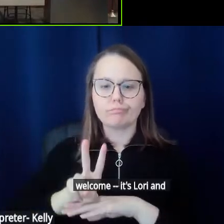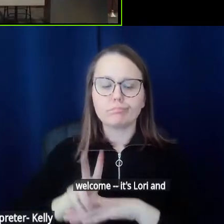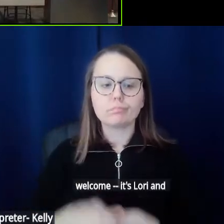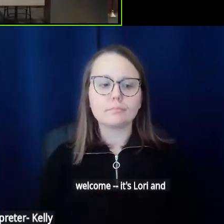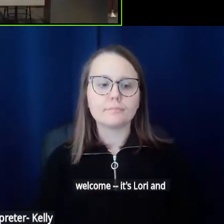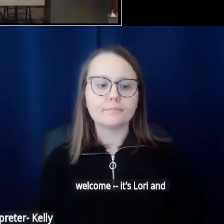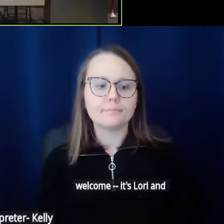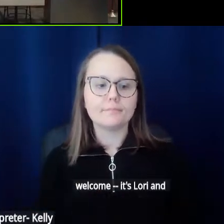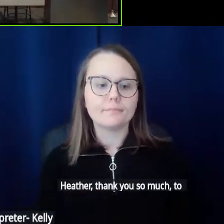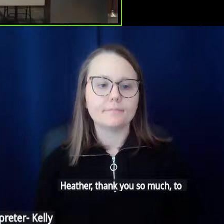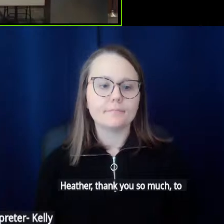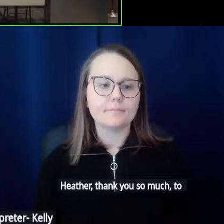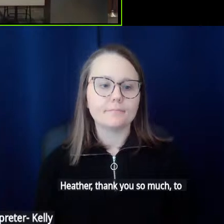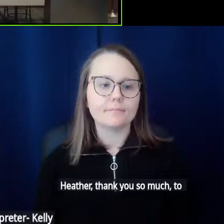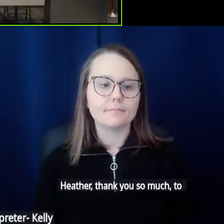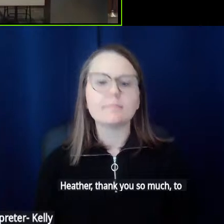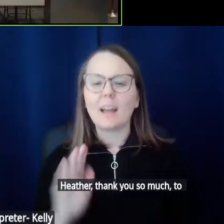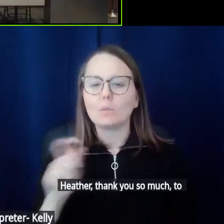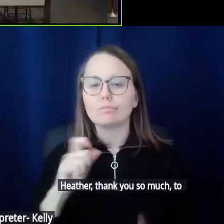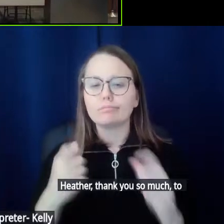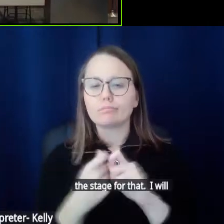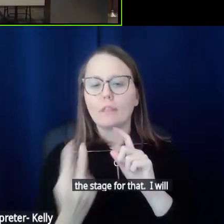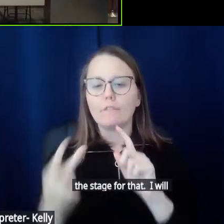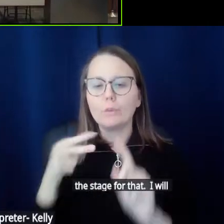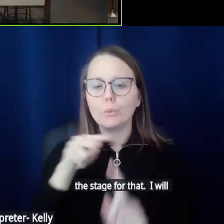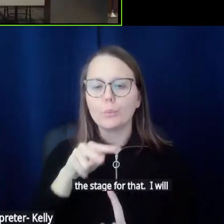I will switch the view.